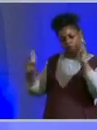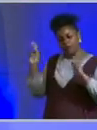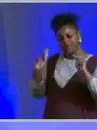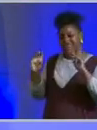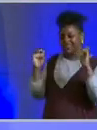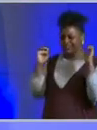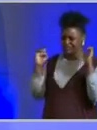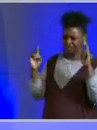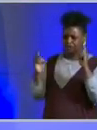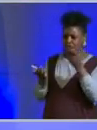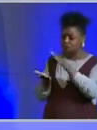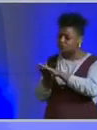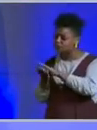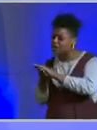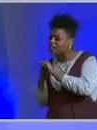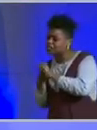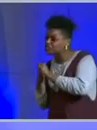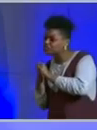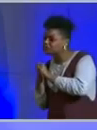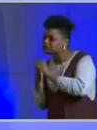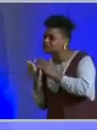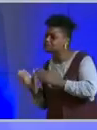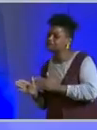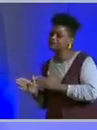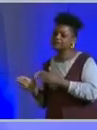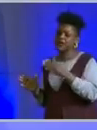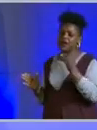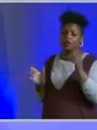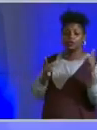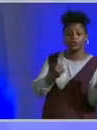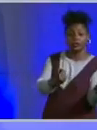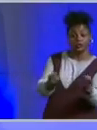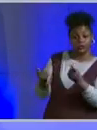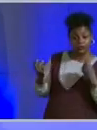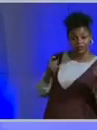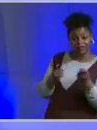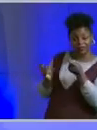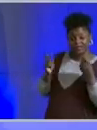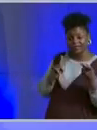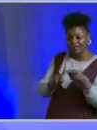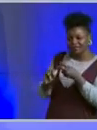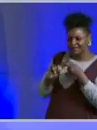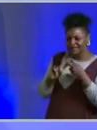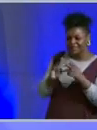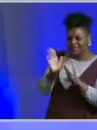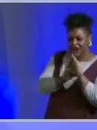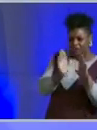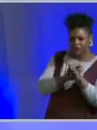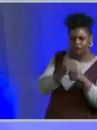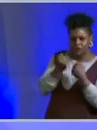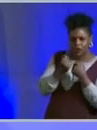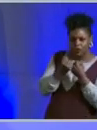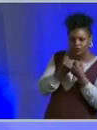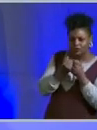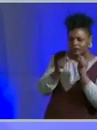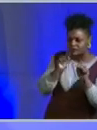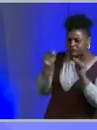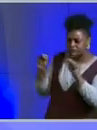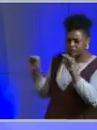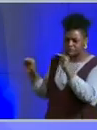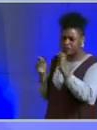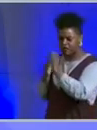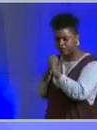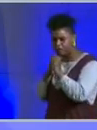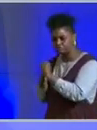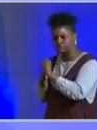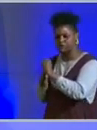leaders, and making sure that when it comes to recruitment, but also development and support and retention and opportunities for leadership, that all